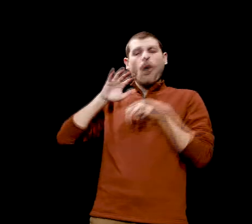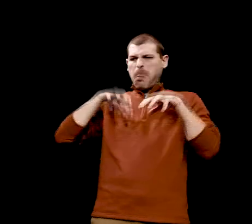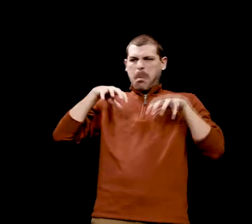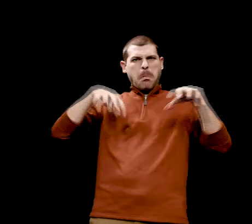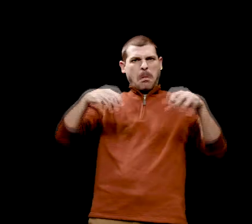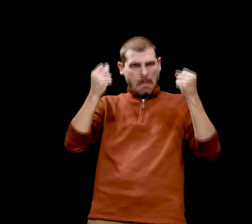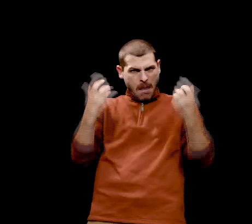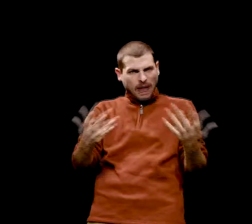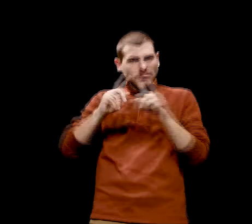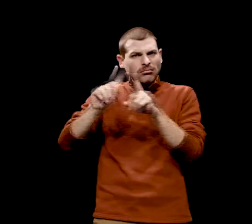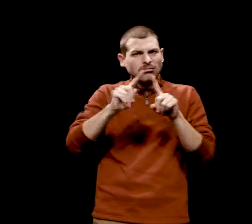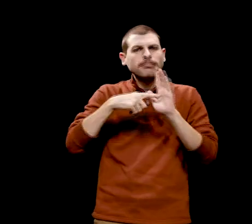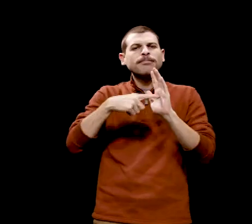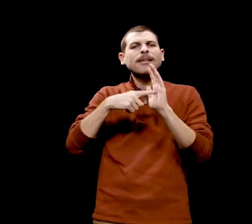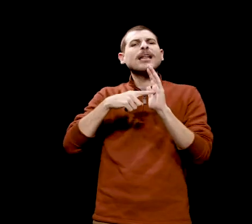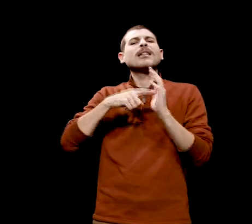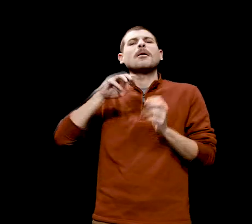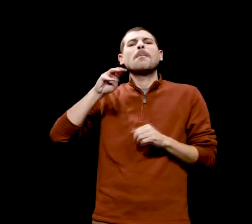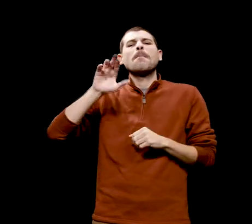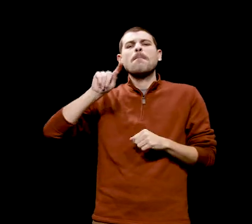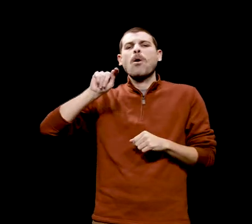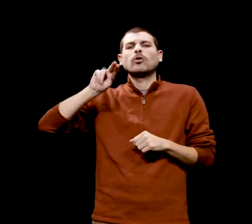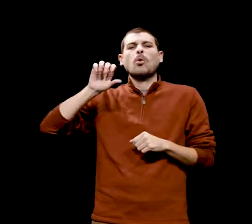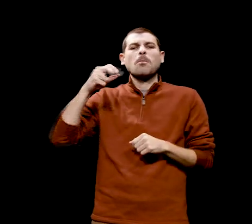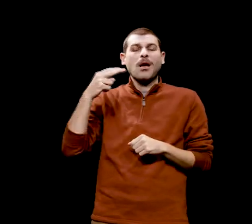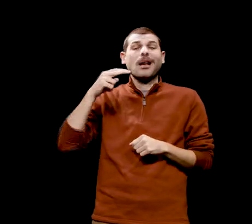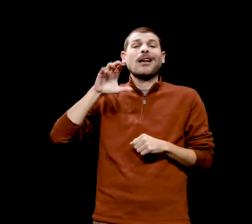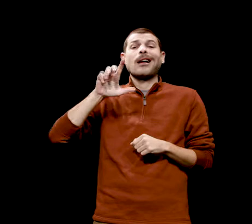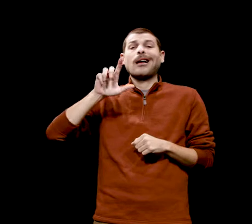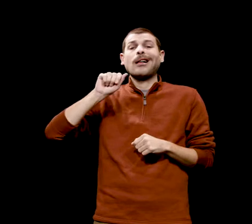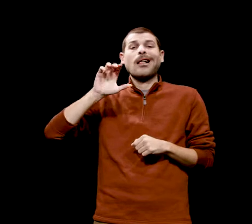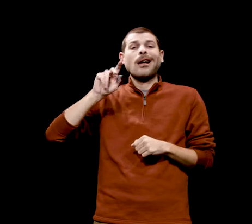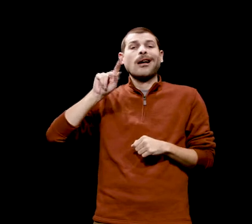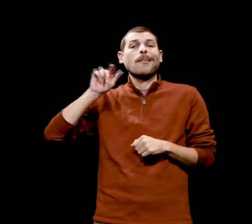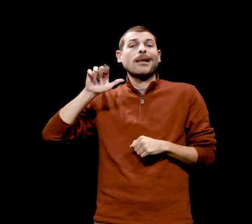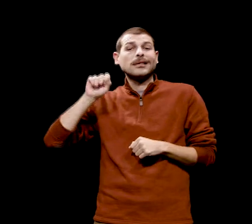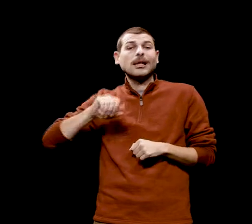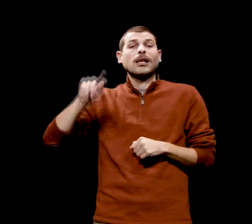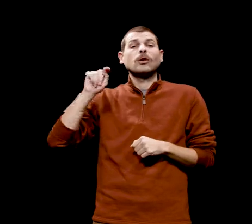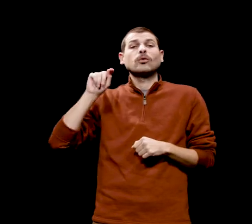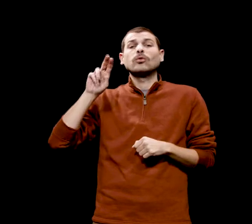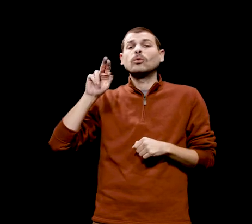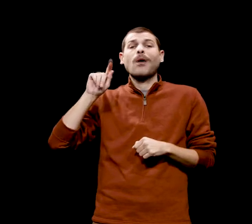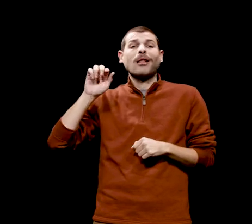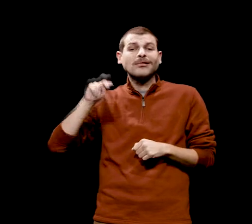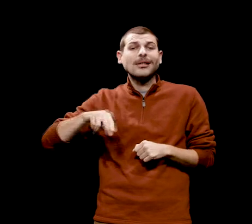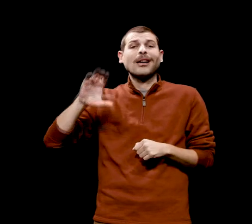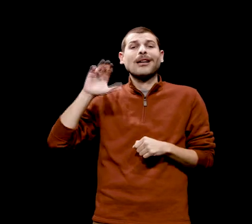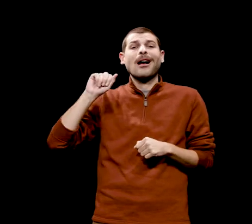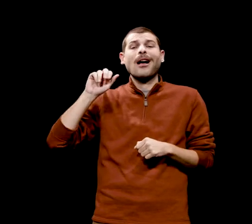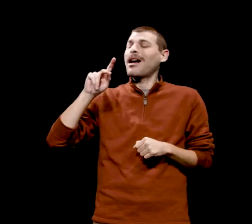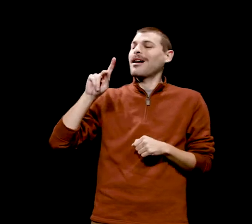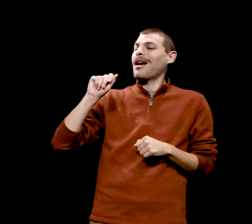of the Multnomah, Cathlamet, Clackamas, bands of Chinook, Tualatin, Kalapuya,